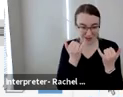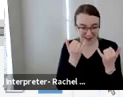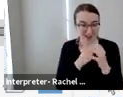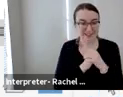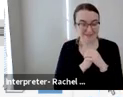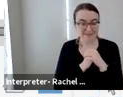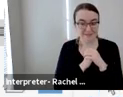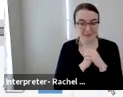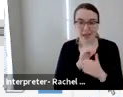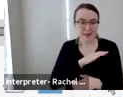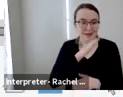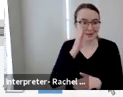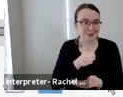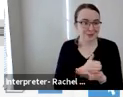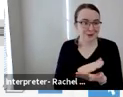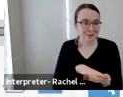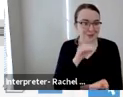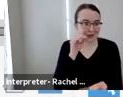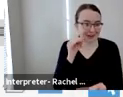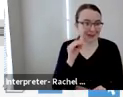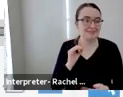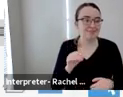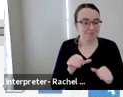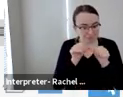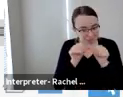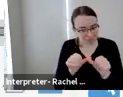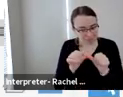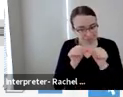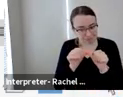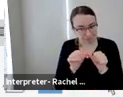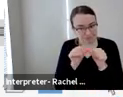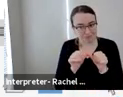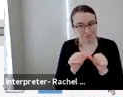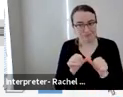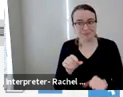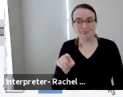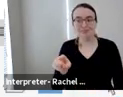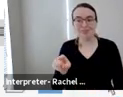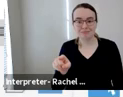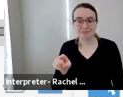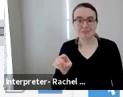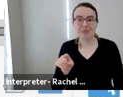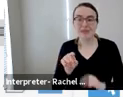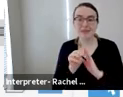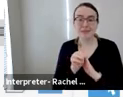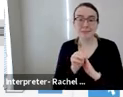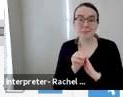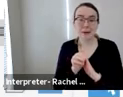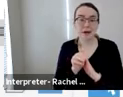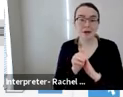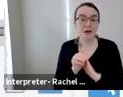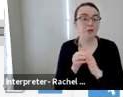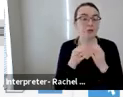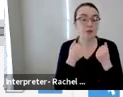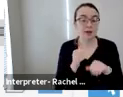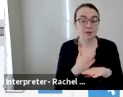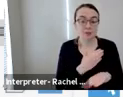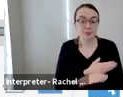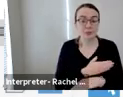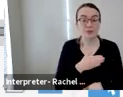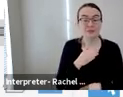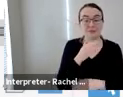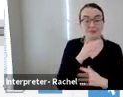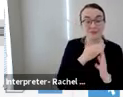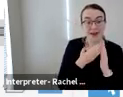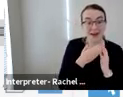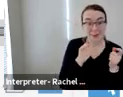never stop learning, right? You keep pushing. This Corsair model is me getting better at file management